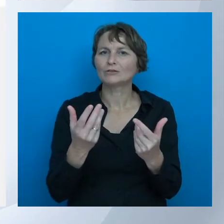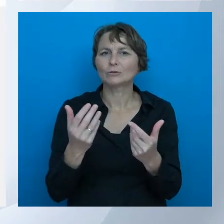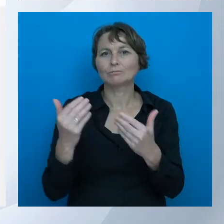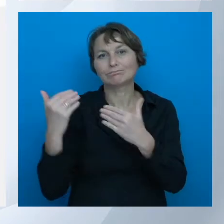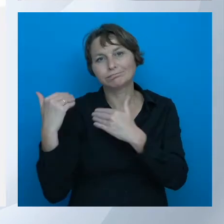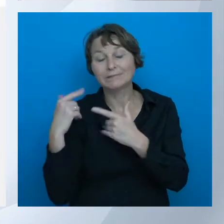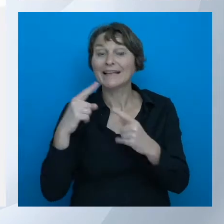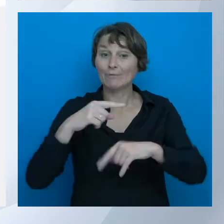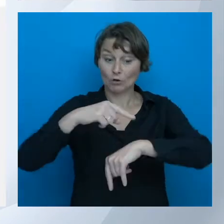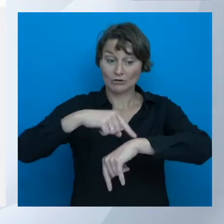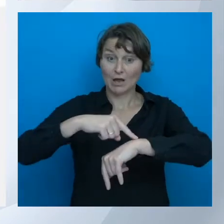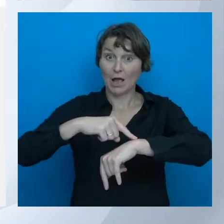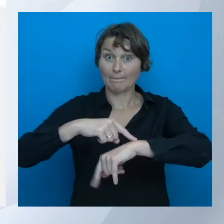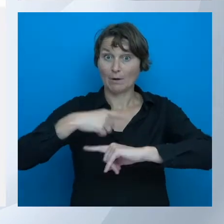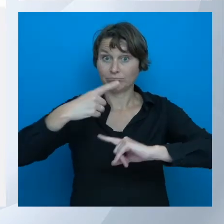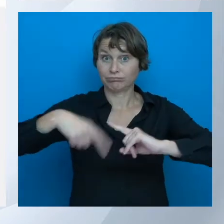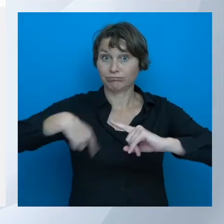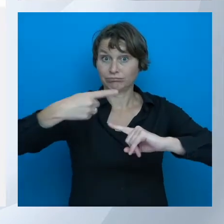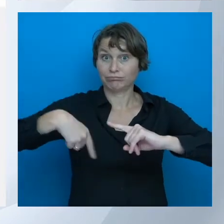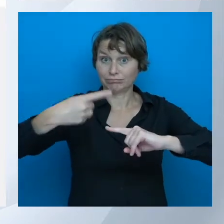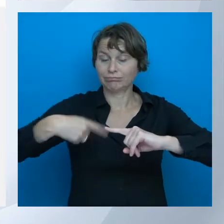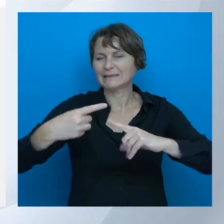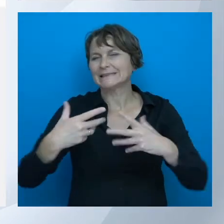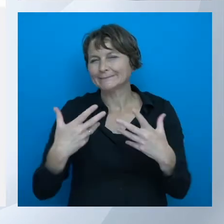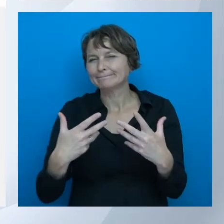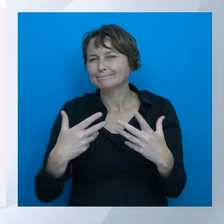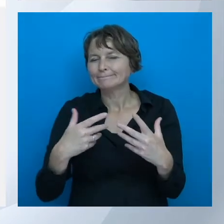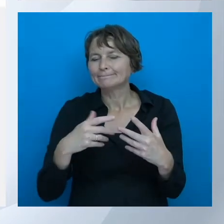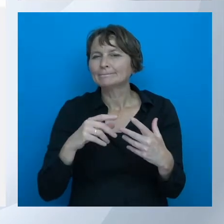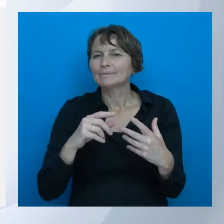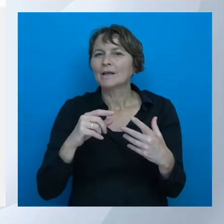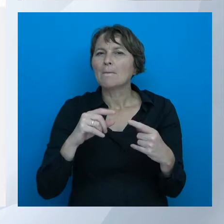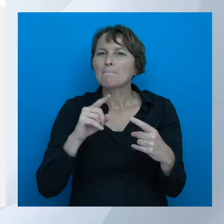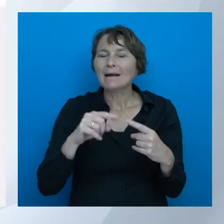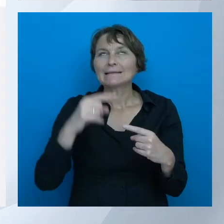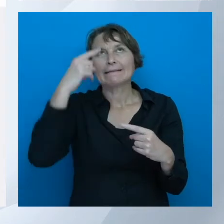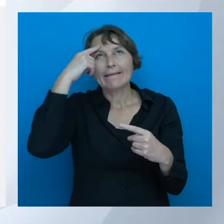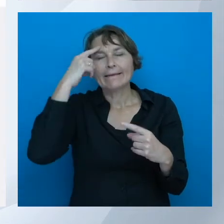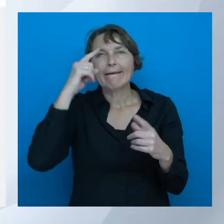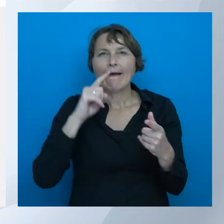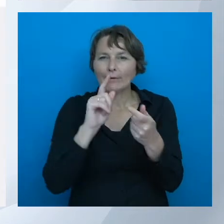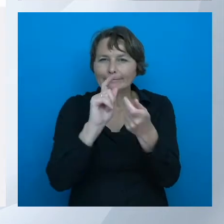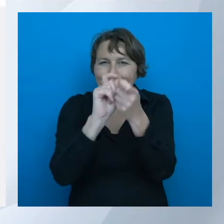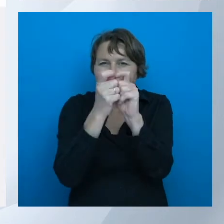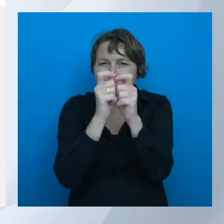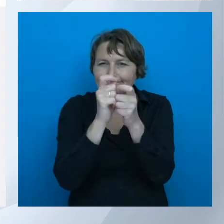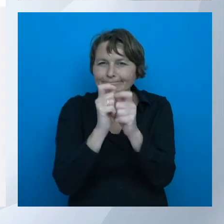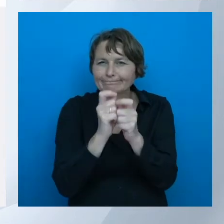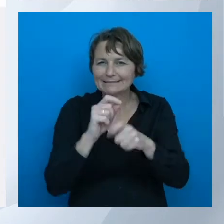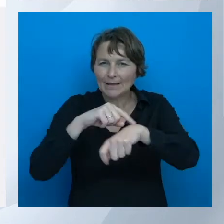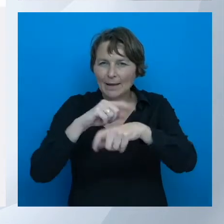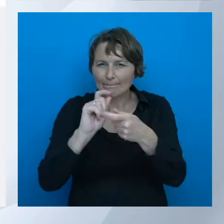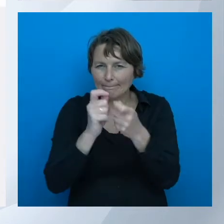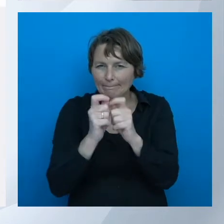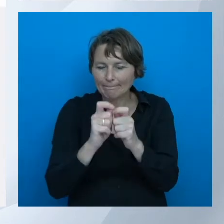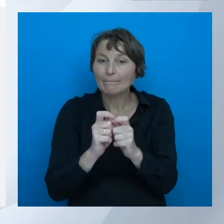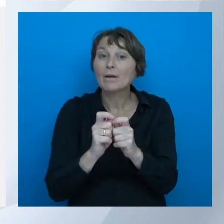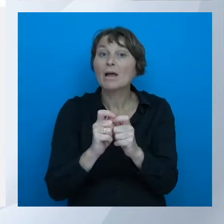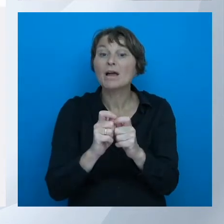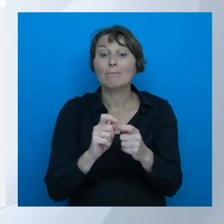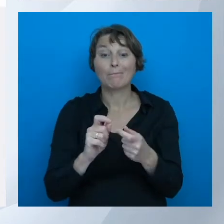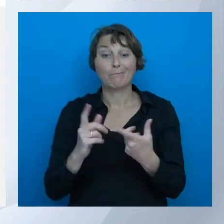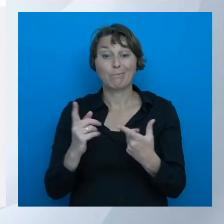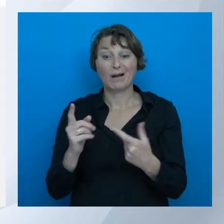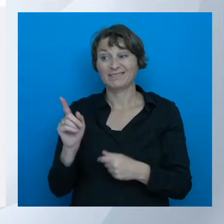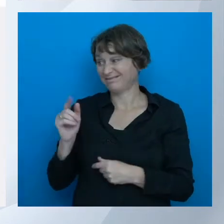you might want to, or you probably need to configure things around that as well. Well, a static app service is just